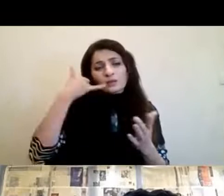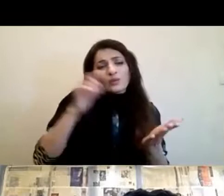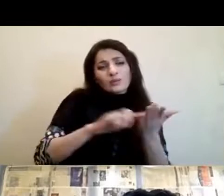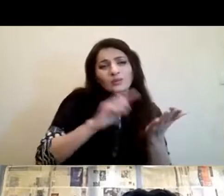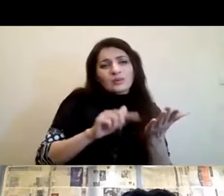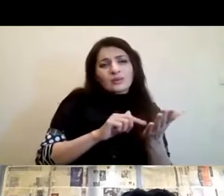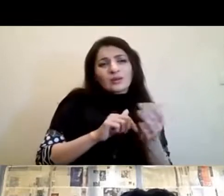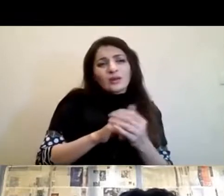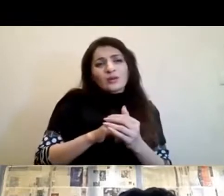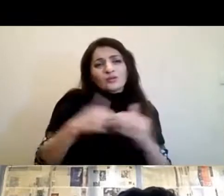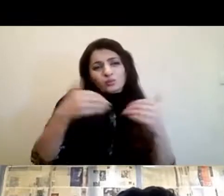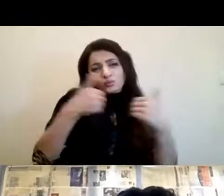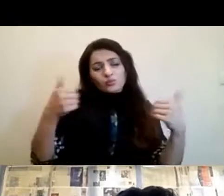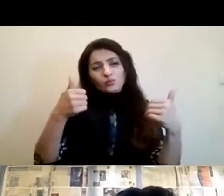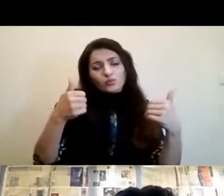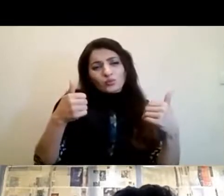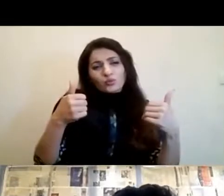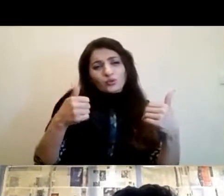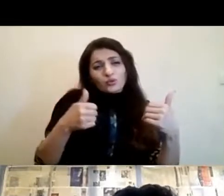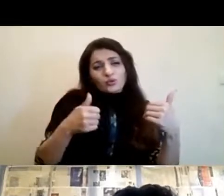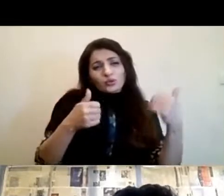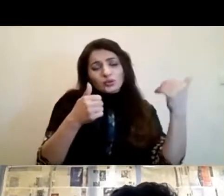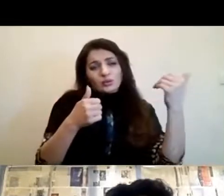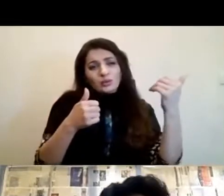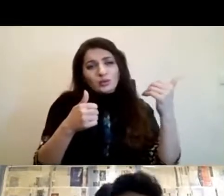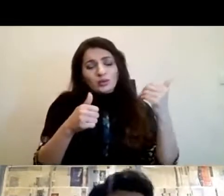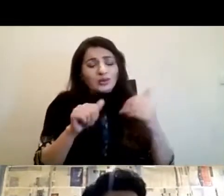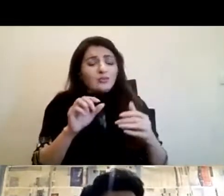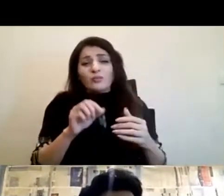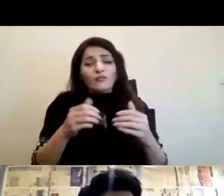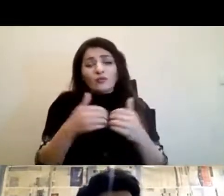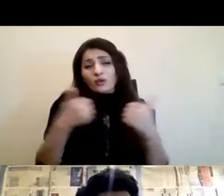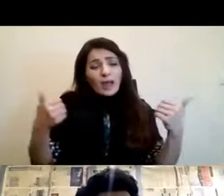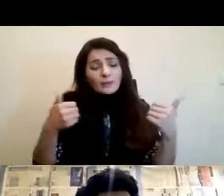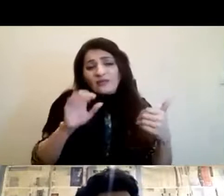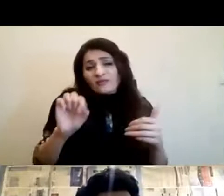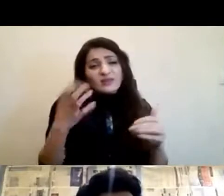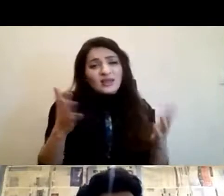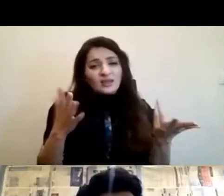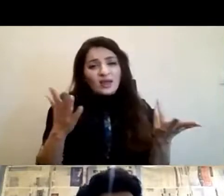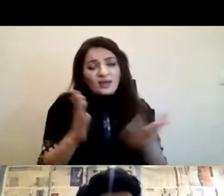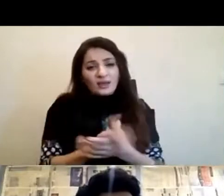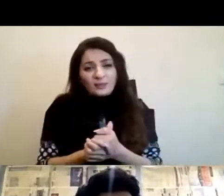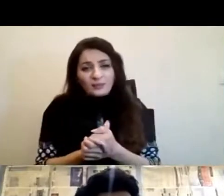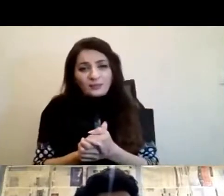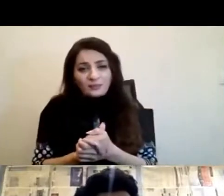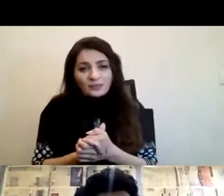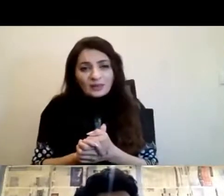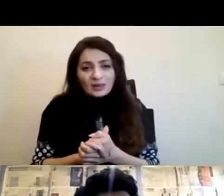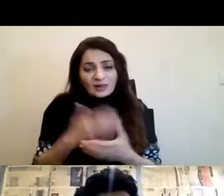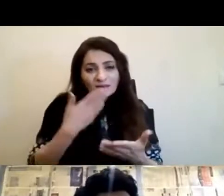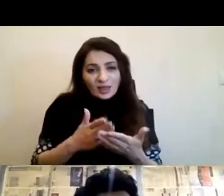gap should be lower. But if it's still high, what could be the reasons? Thanks, Tom, for the question. Thanks, Haran,